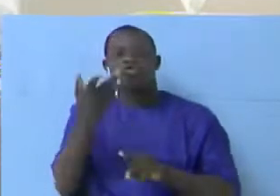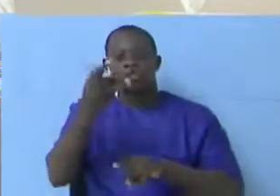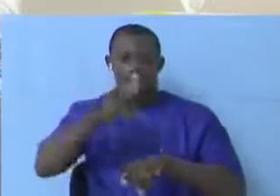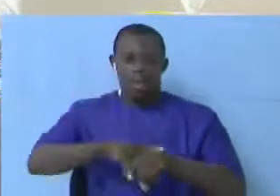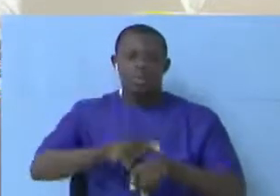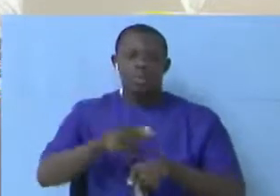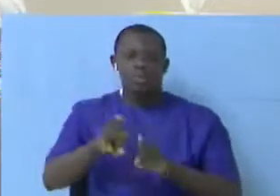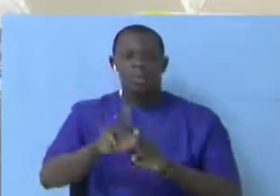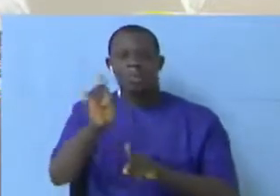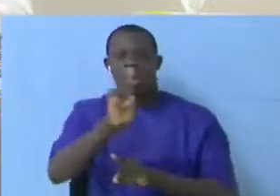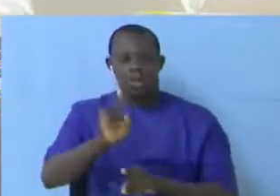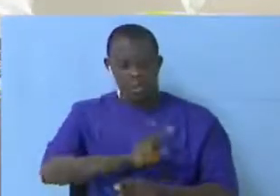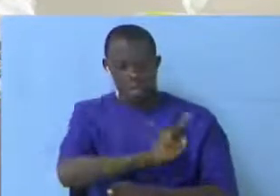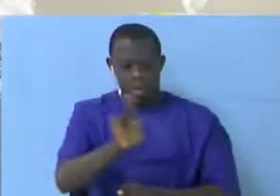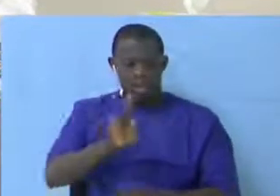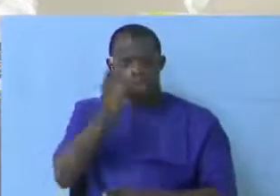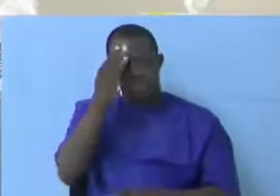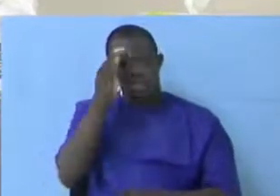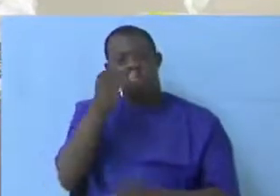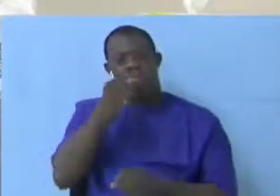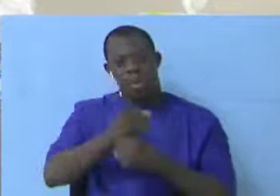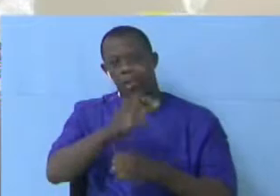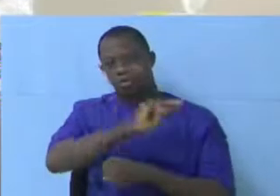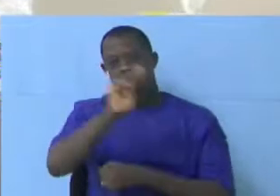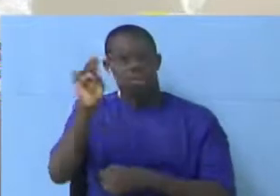Sometimes what they know may not make sense